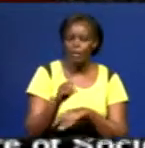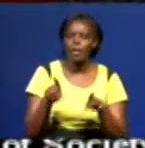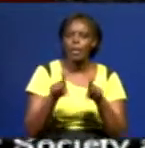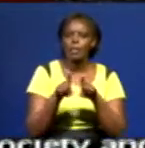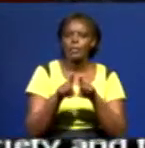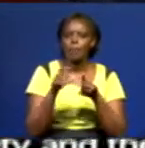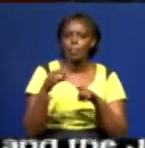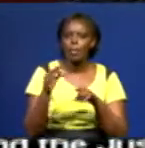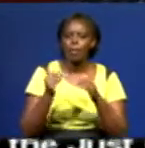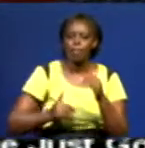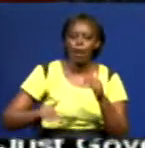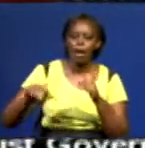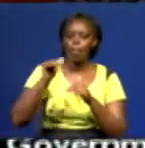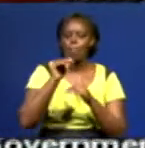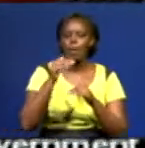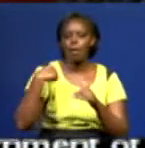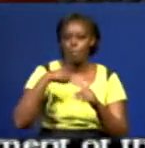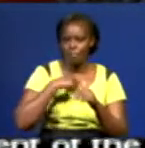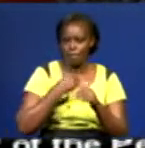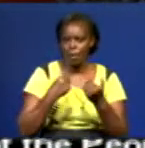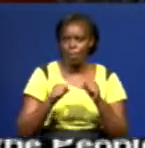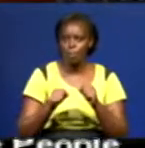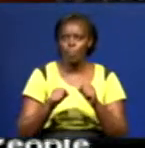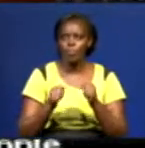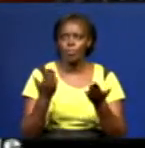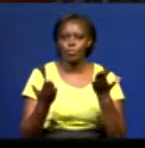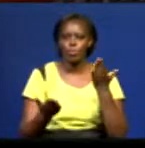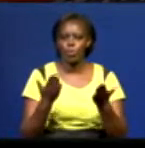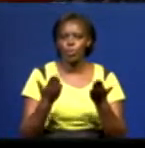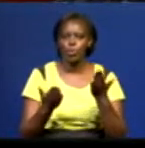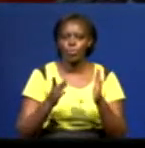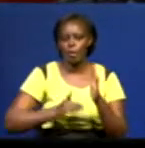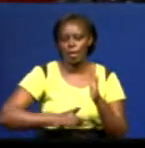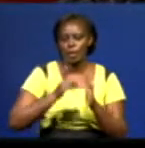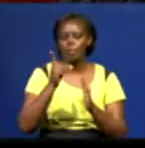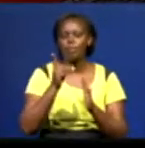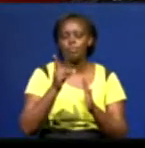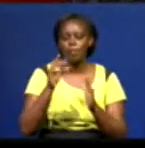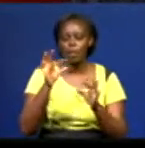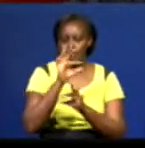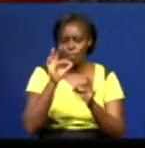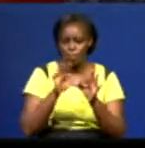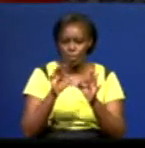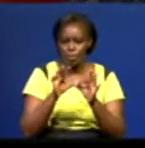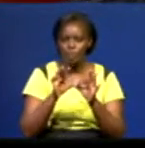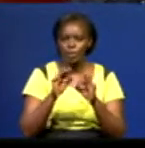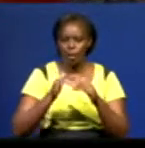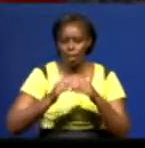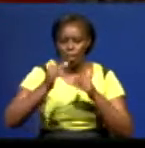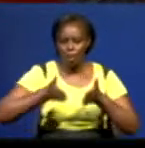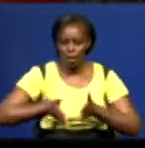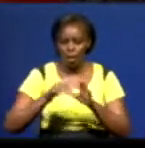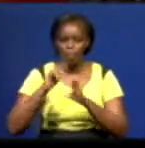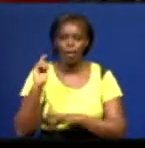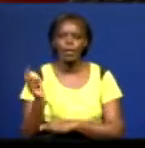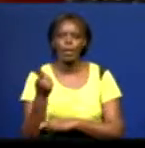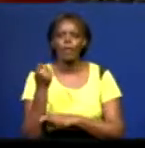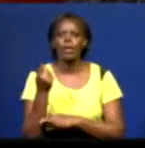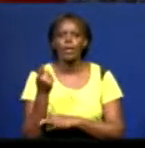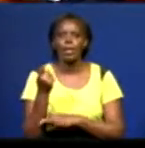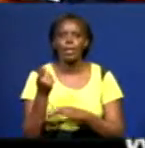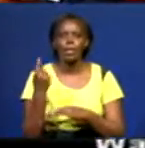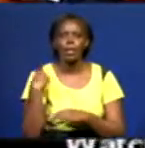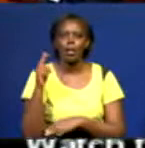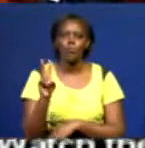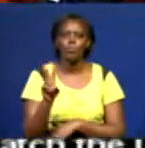if they are above us, we cannot even compare the development, particularly on the tarmac road here in Kenya. Yes.